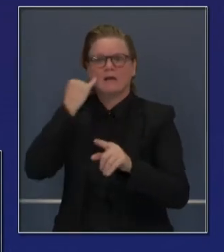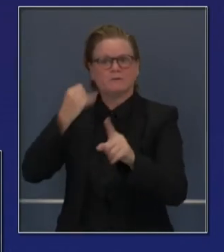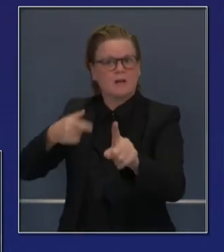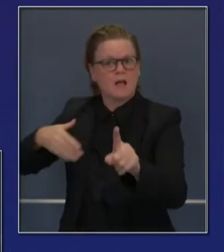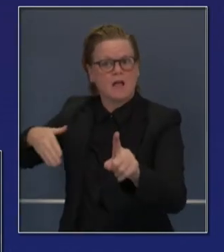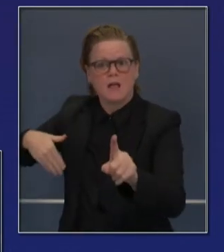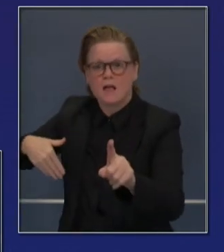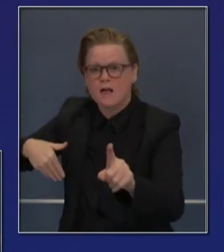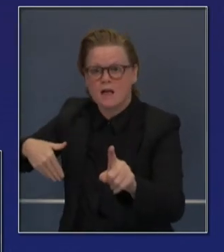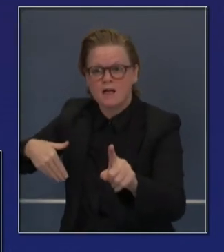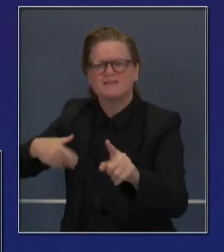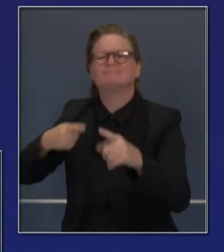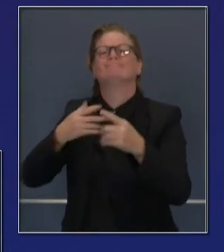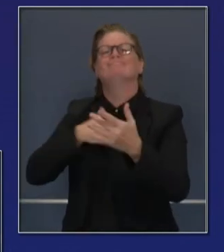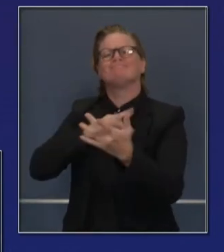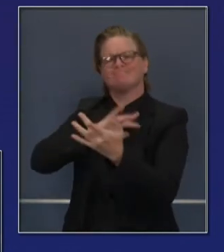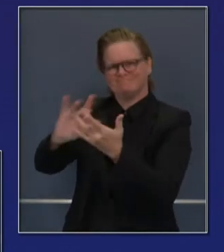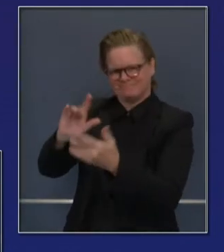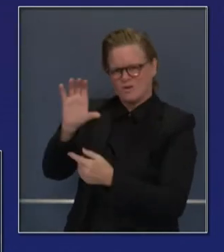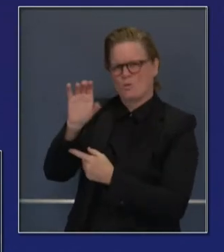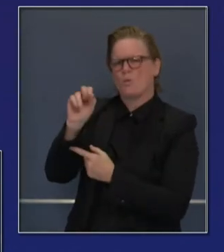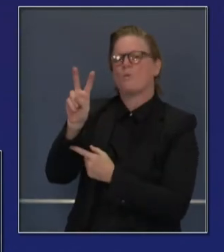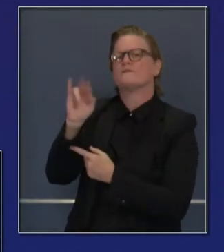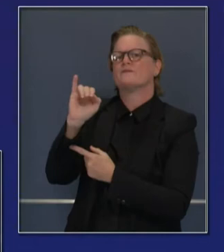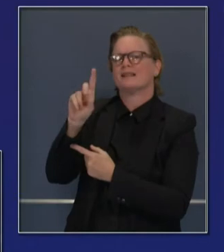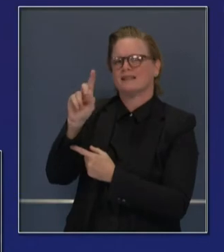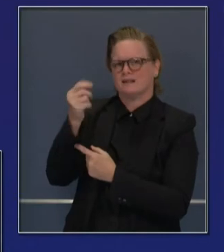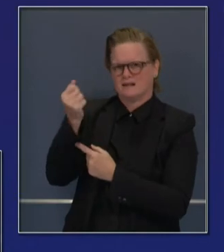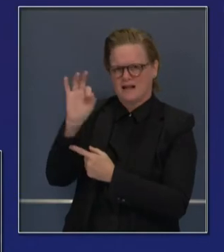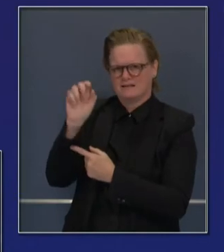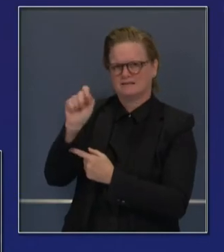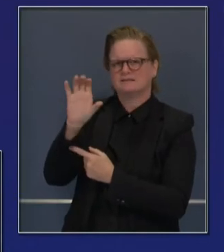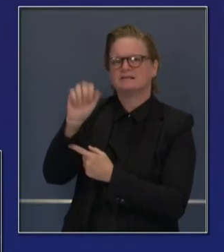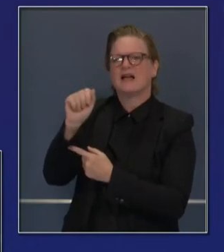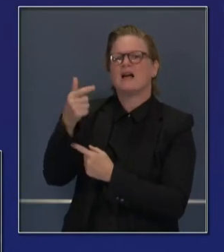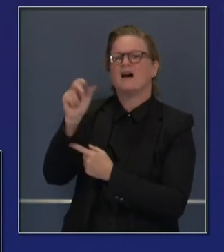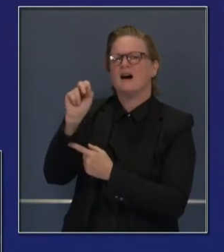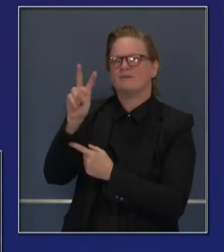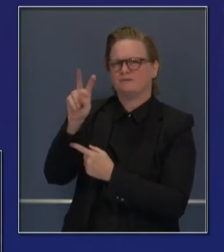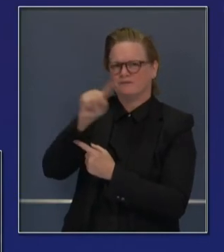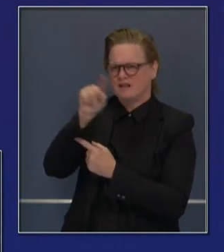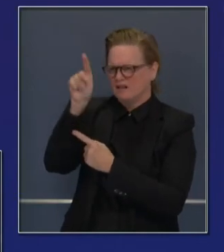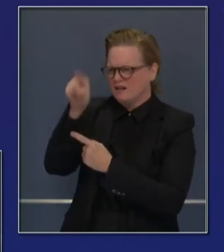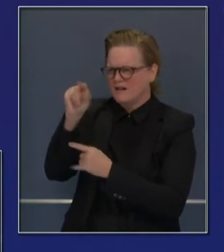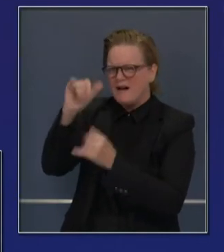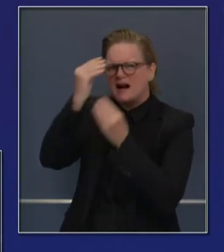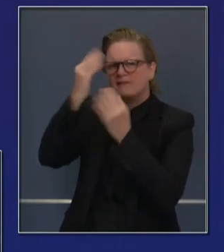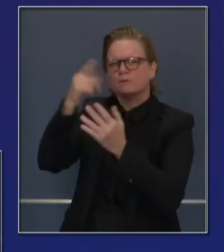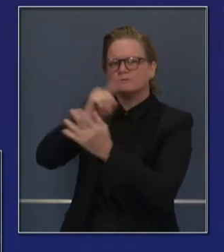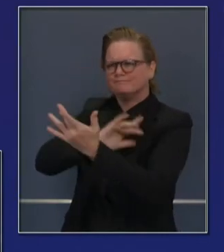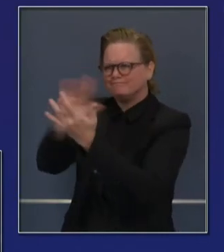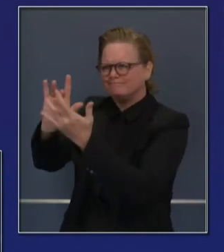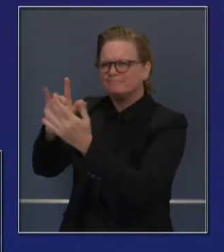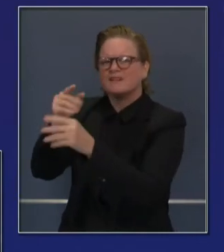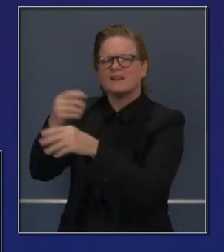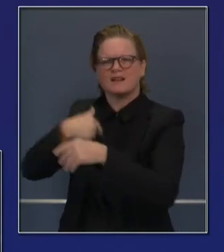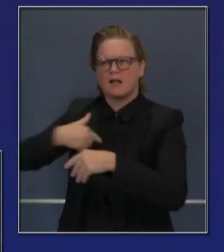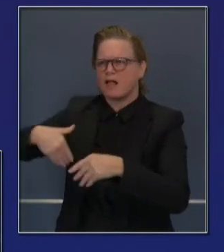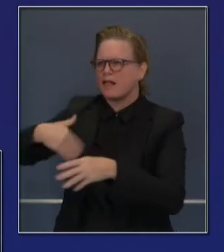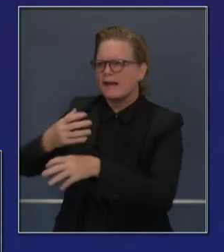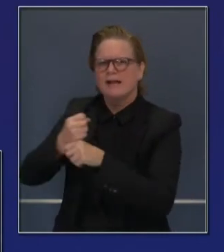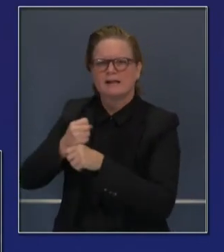covid19.ca.gov. And another program that's so essential, so fundamental, is the PPP program. This is just an